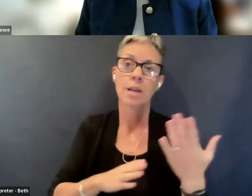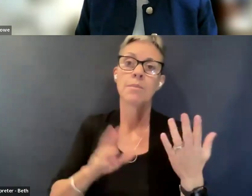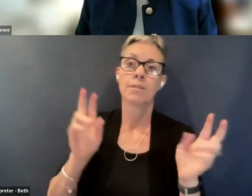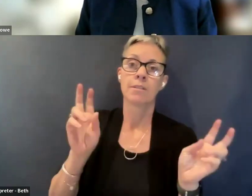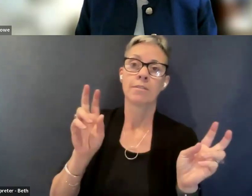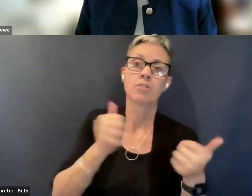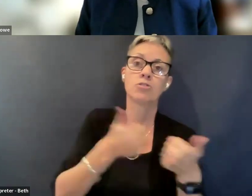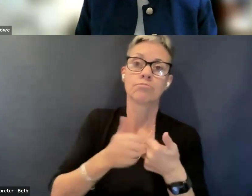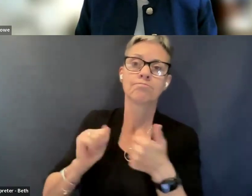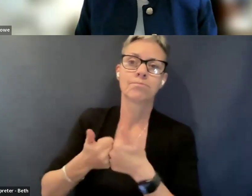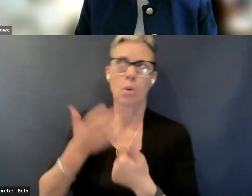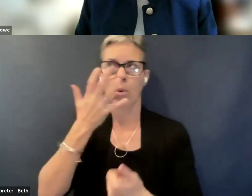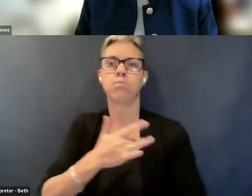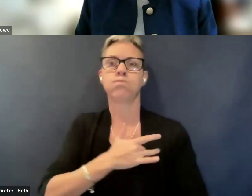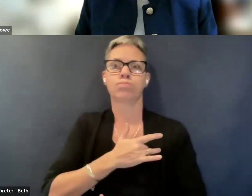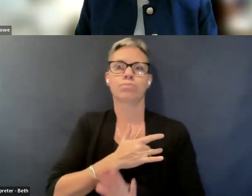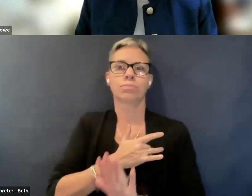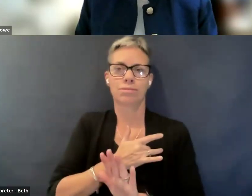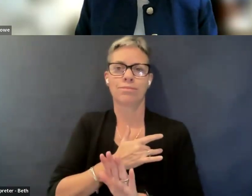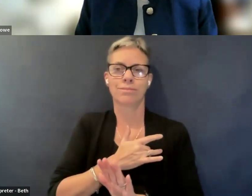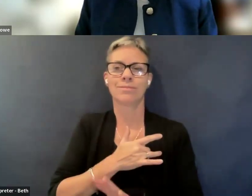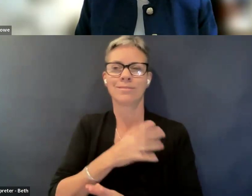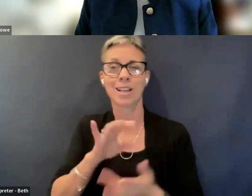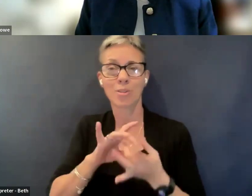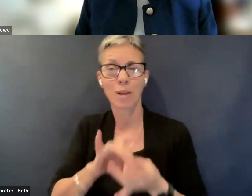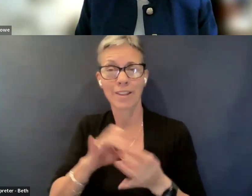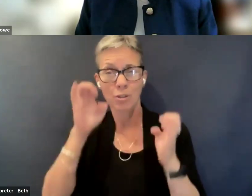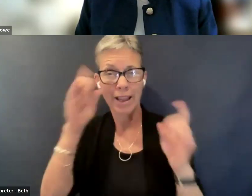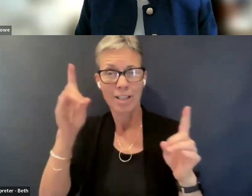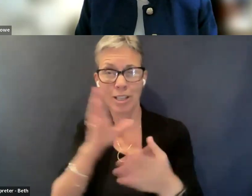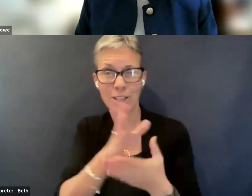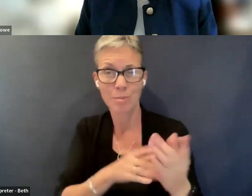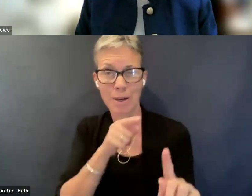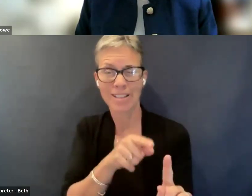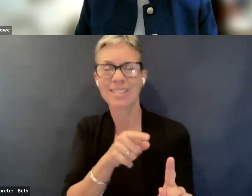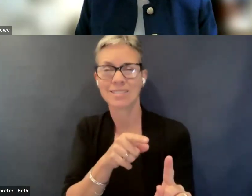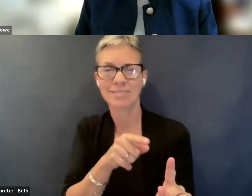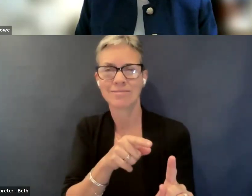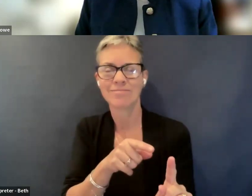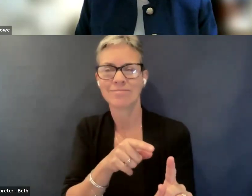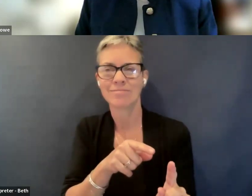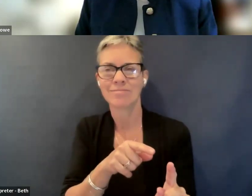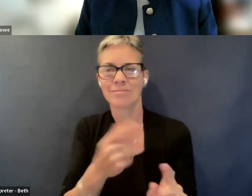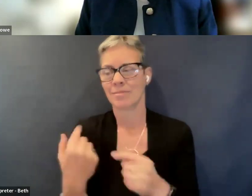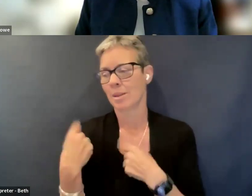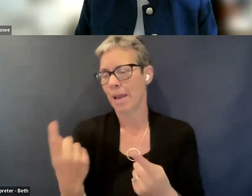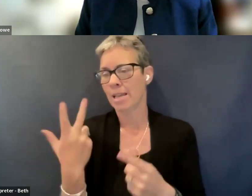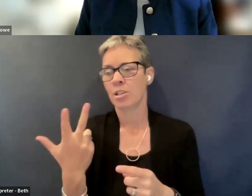pretty close to home. And related to the education piece, The last 3